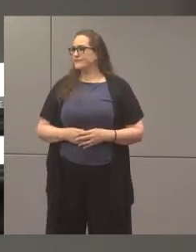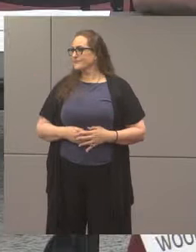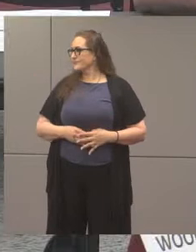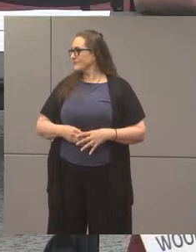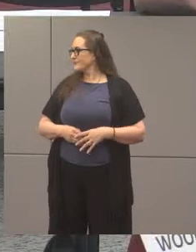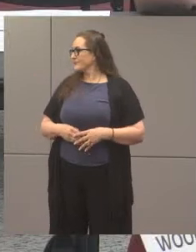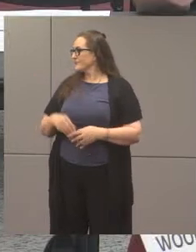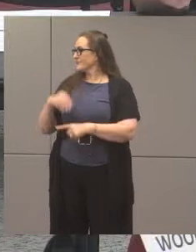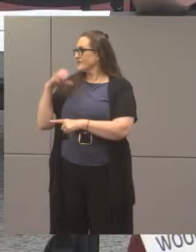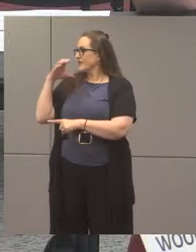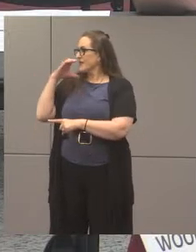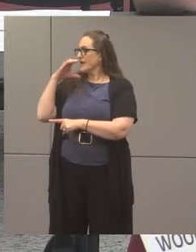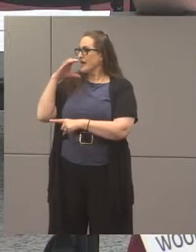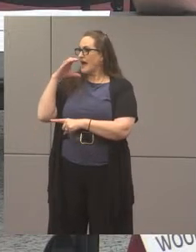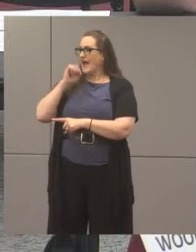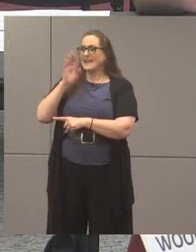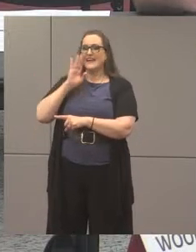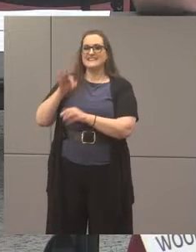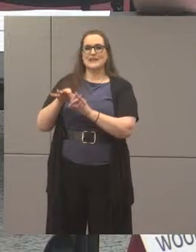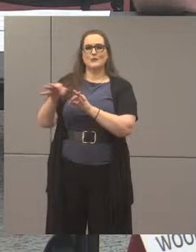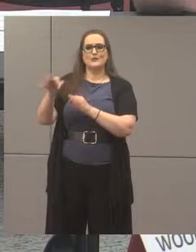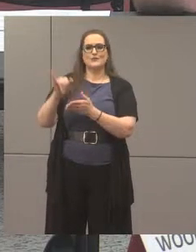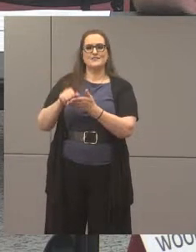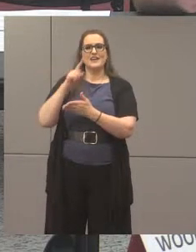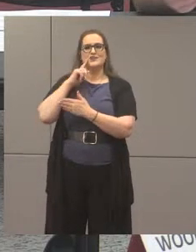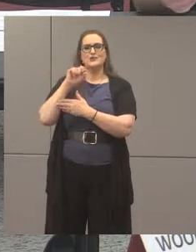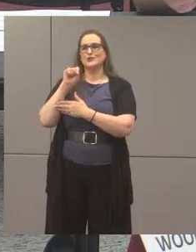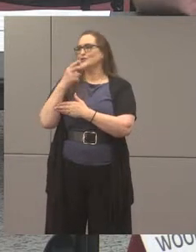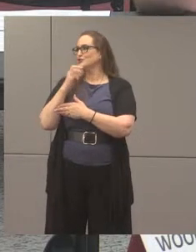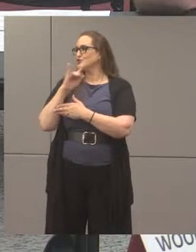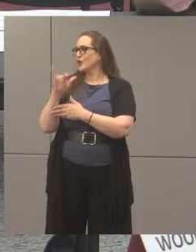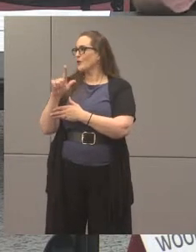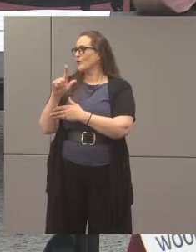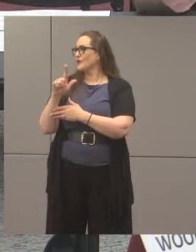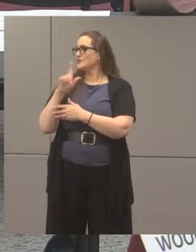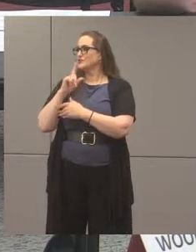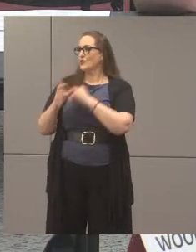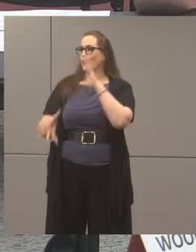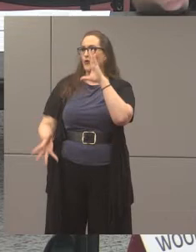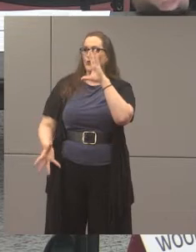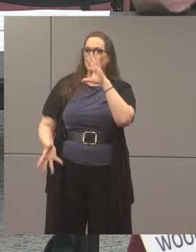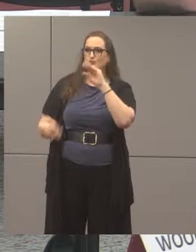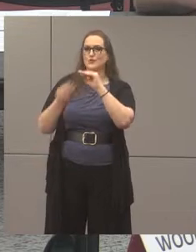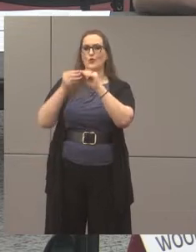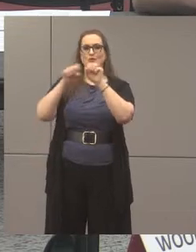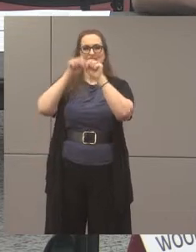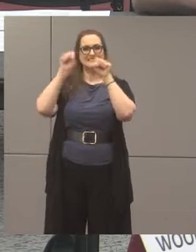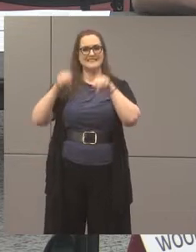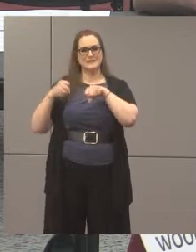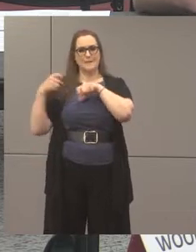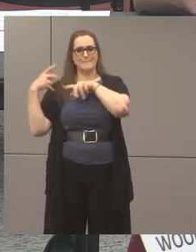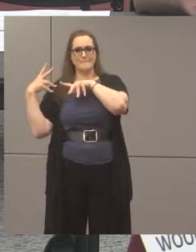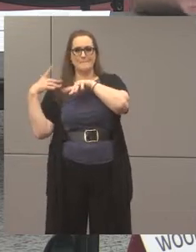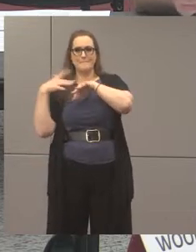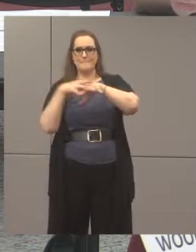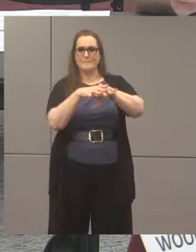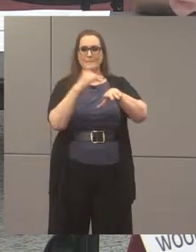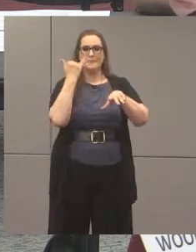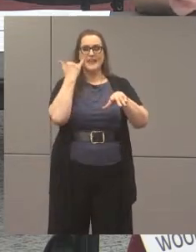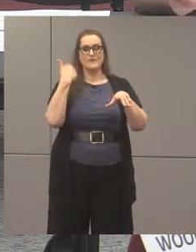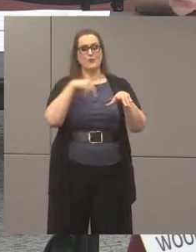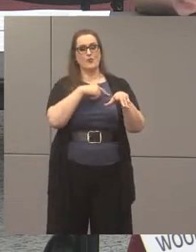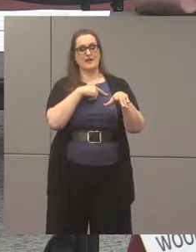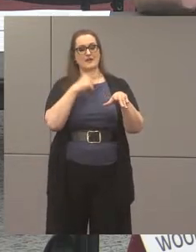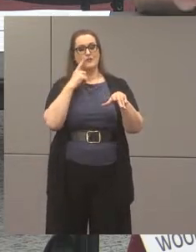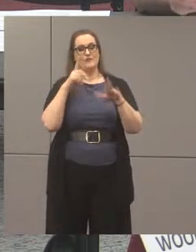I guess I would just defer that question to Cheryl. So total system migration. You know, if we were